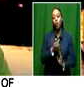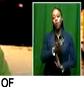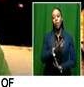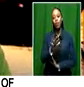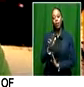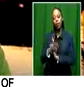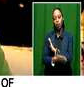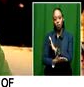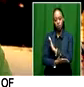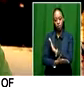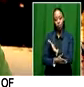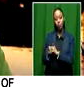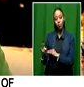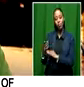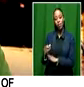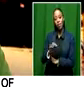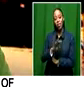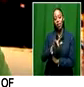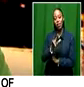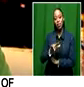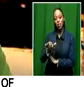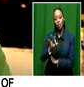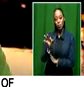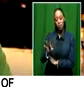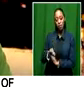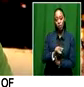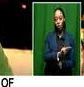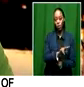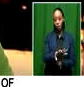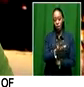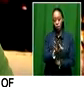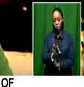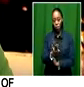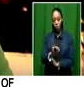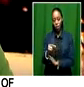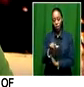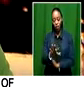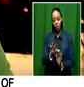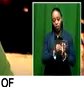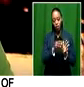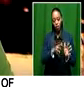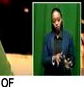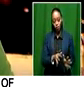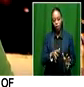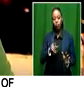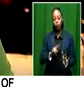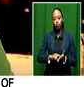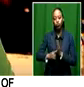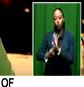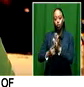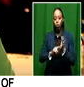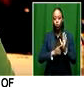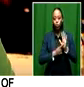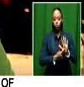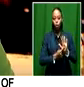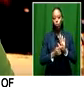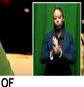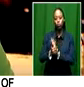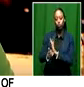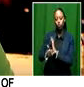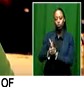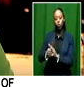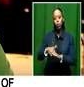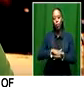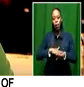58 countries, with only 37% and 28% of grade 5 learners demonstrating that they had acquired the